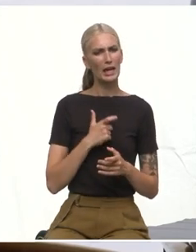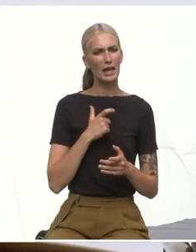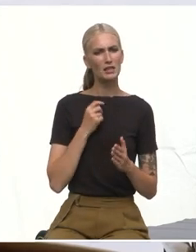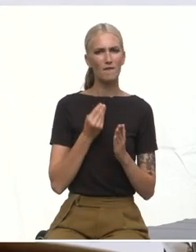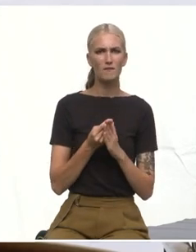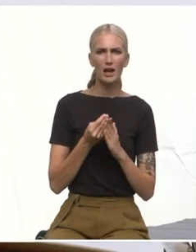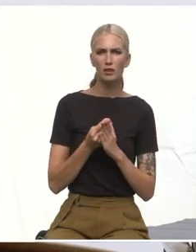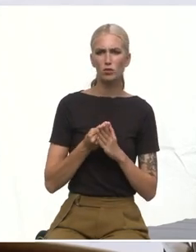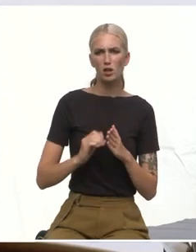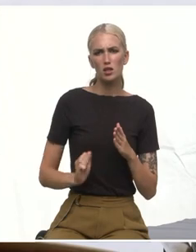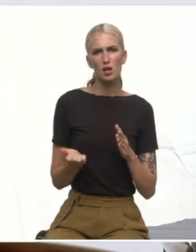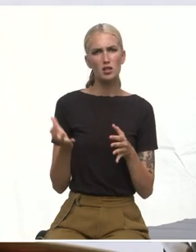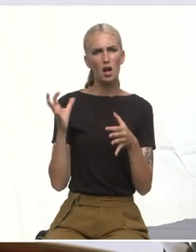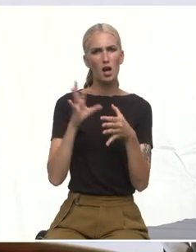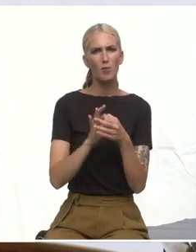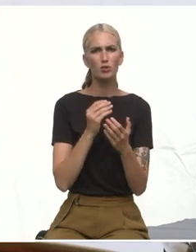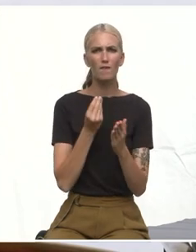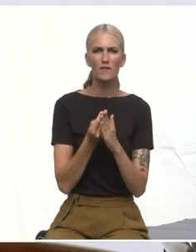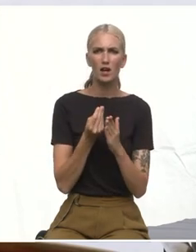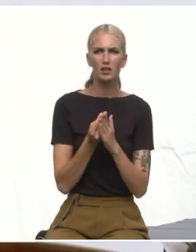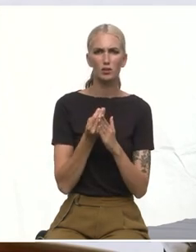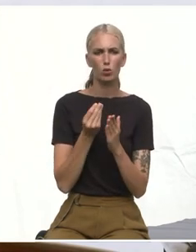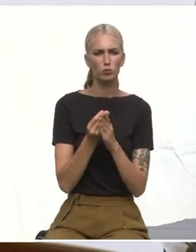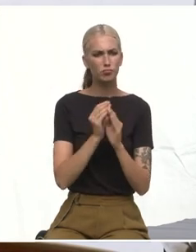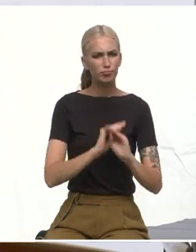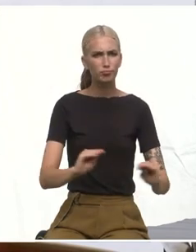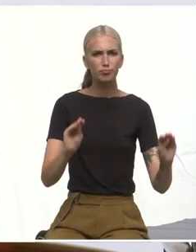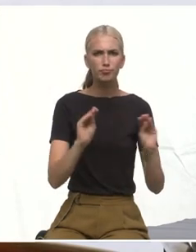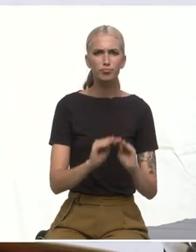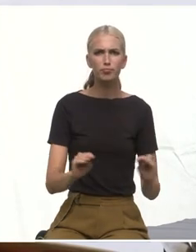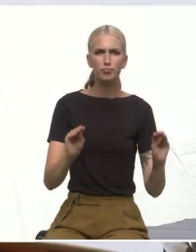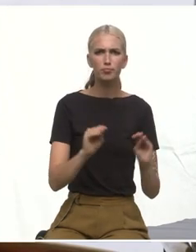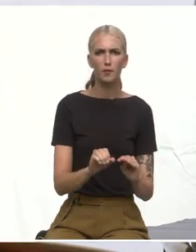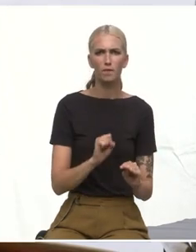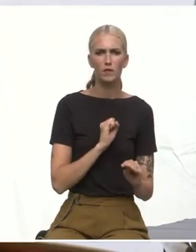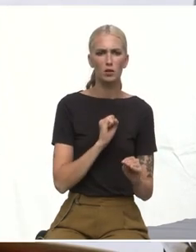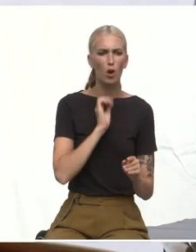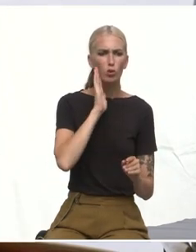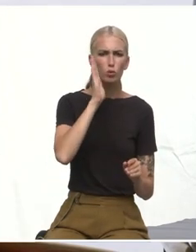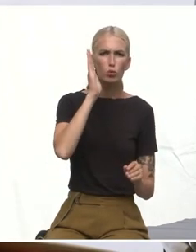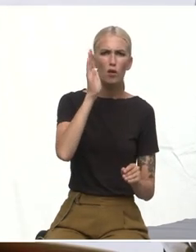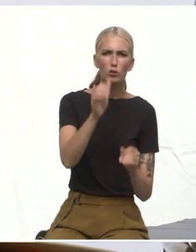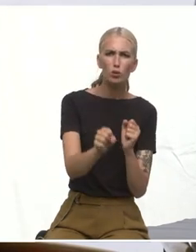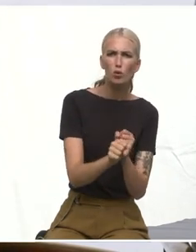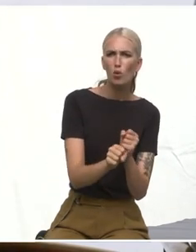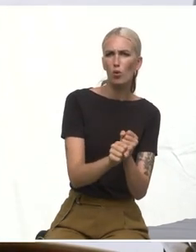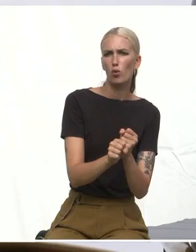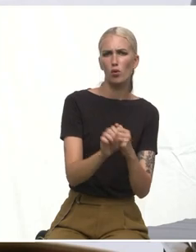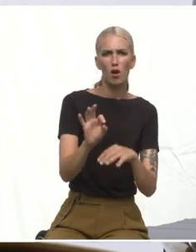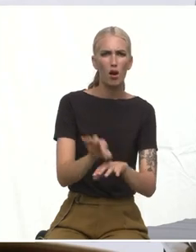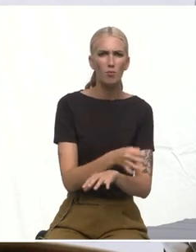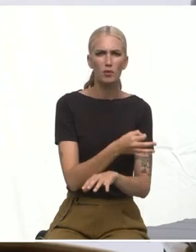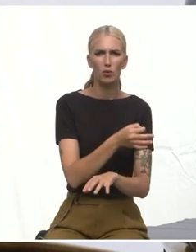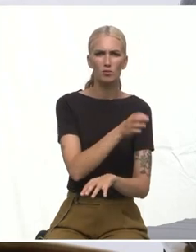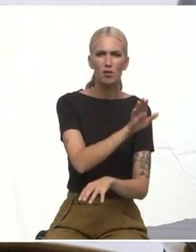of friendship that they will need in workplaces, in relationships with their spouses, friends,